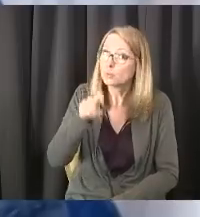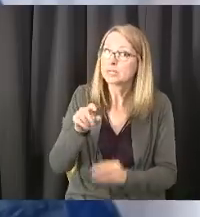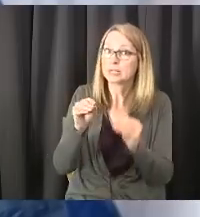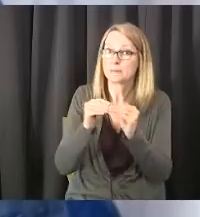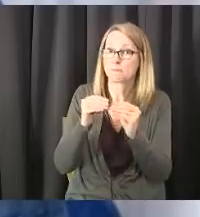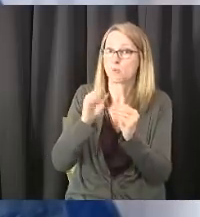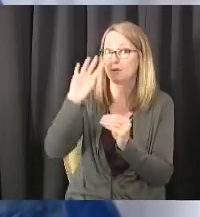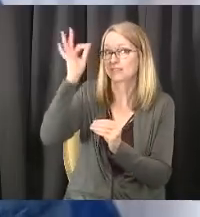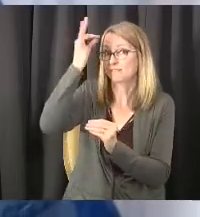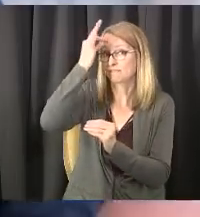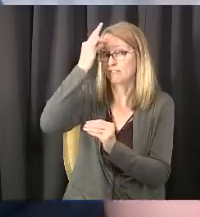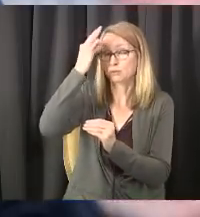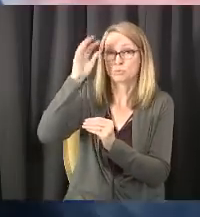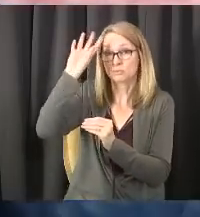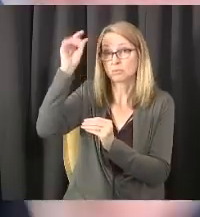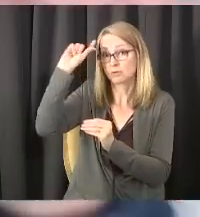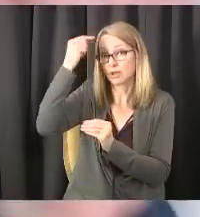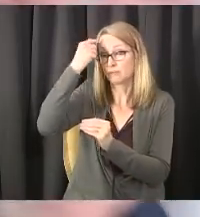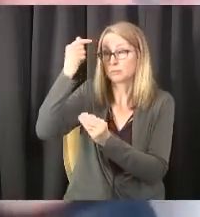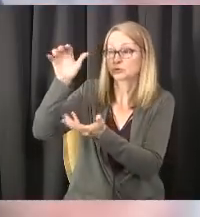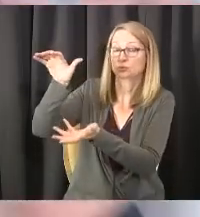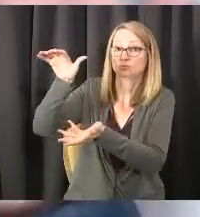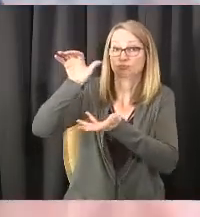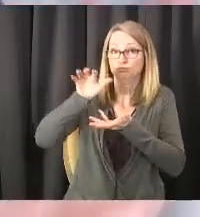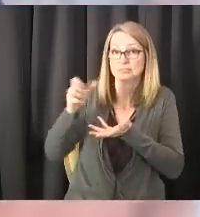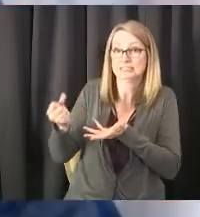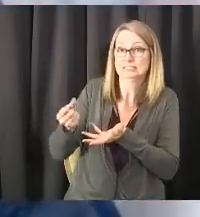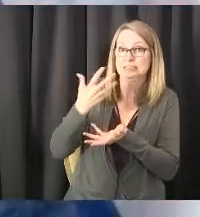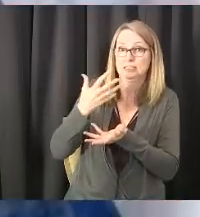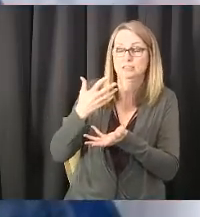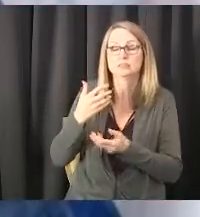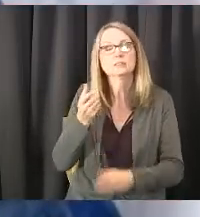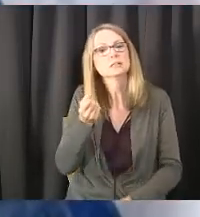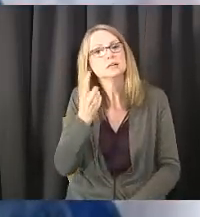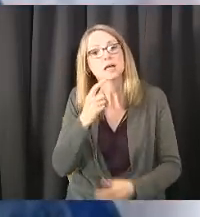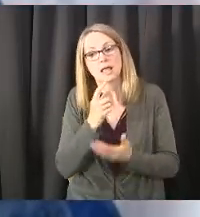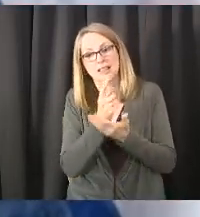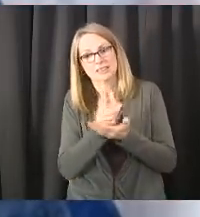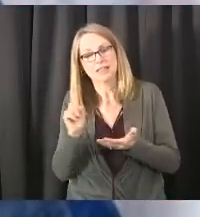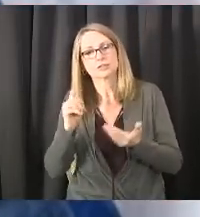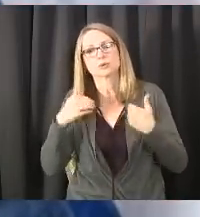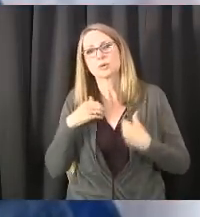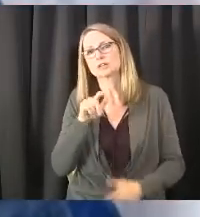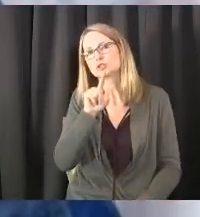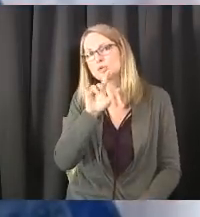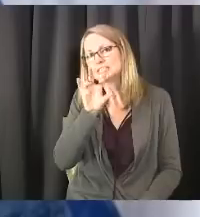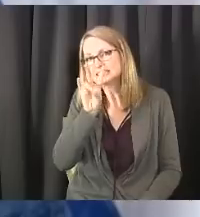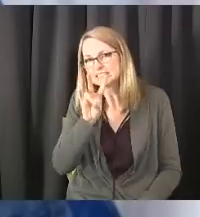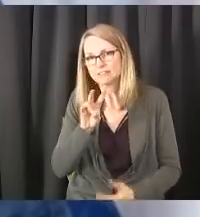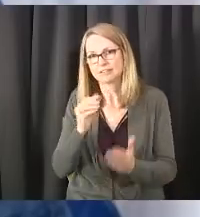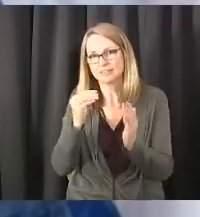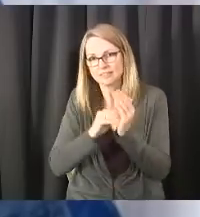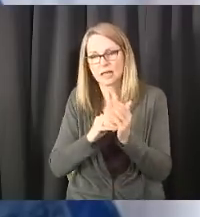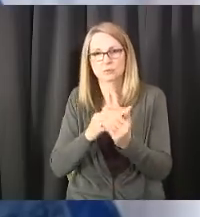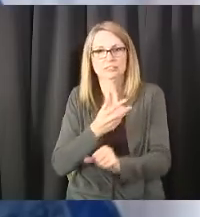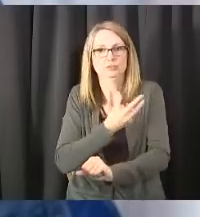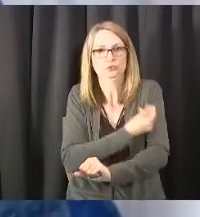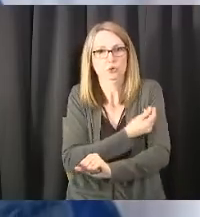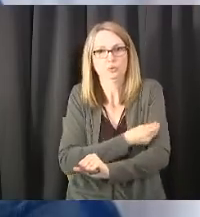day last week where we administered 27,000 doses in Colorado in one day.